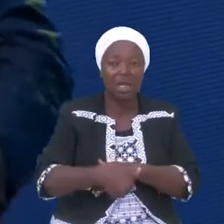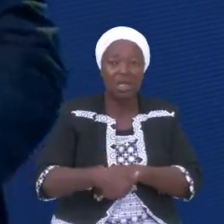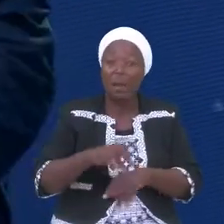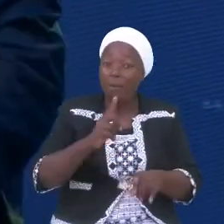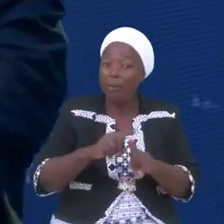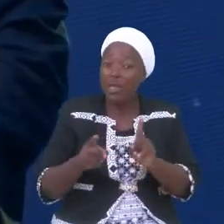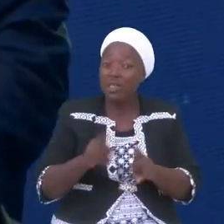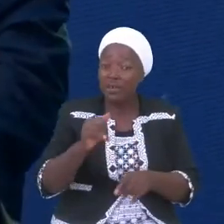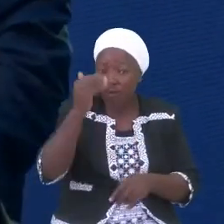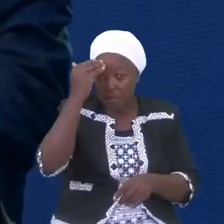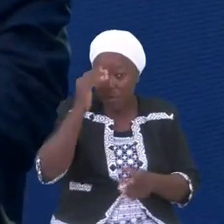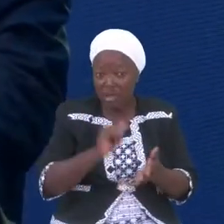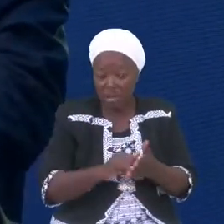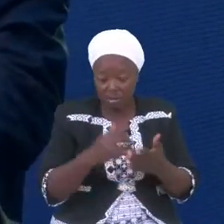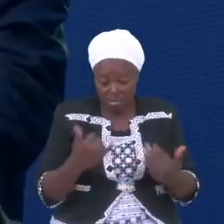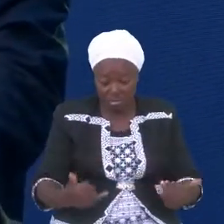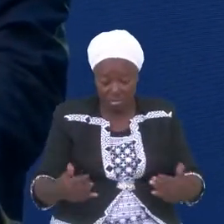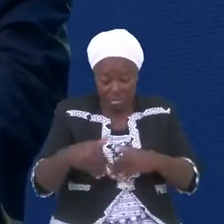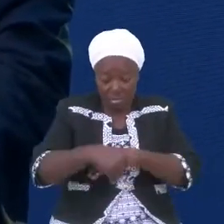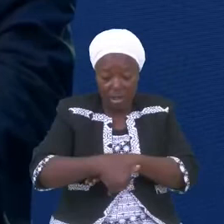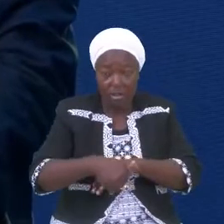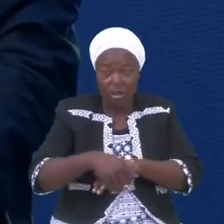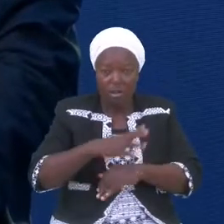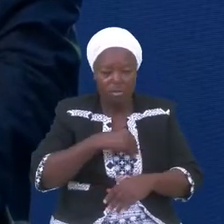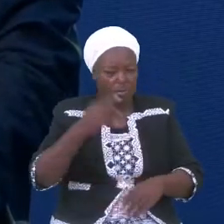Give your name.